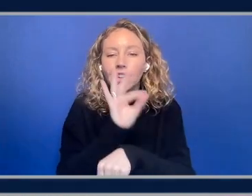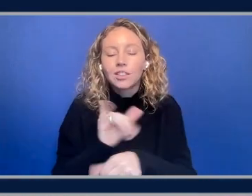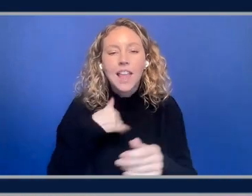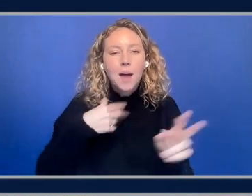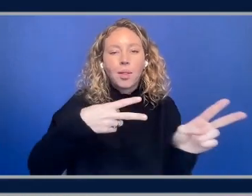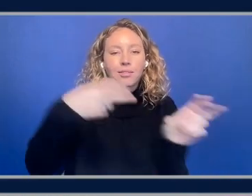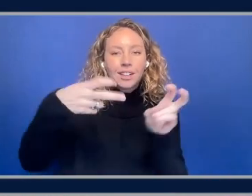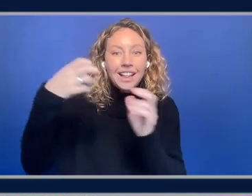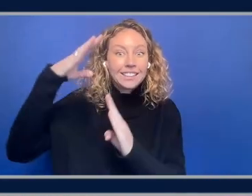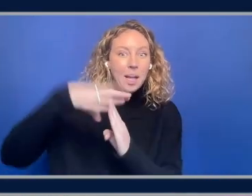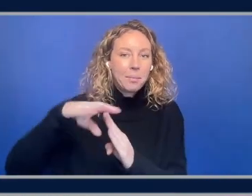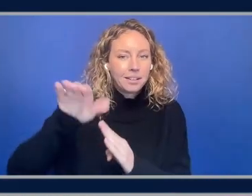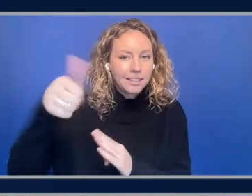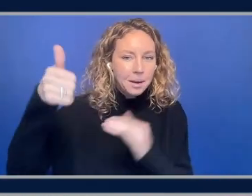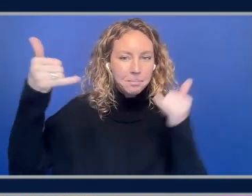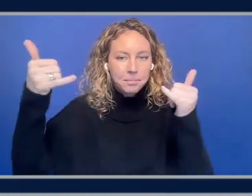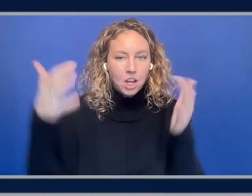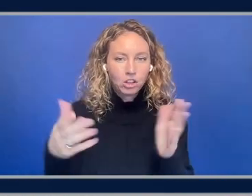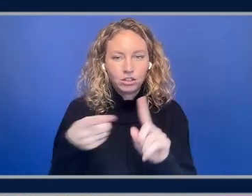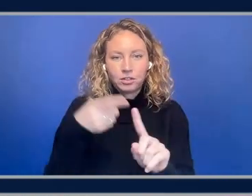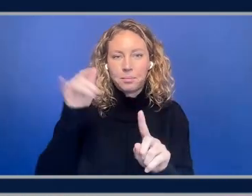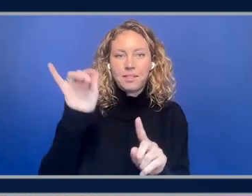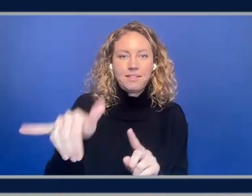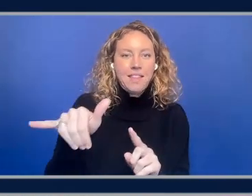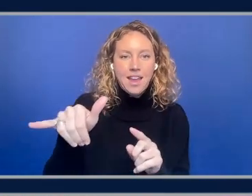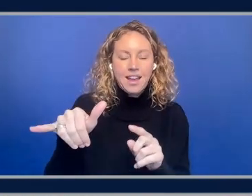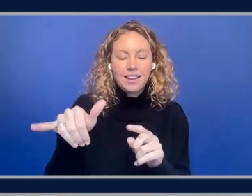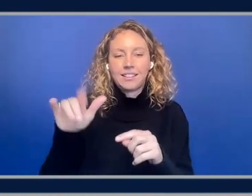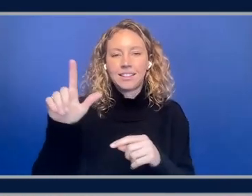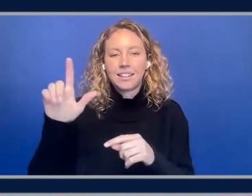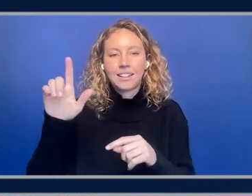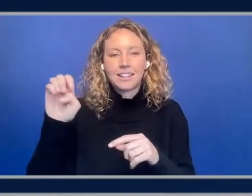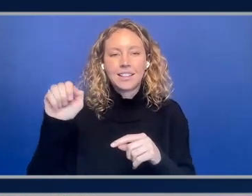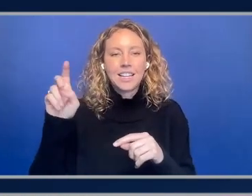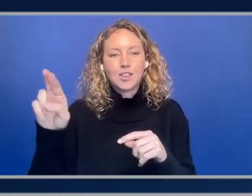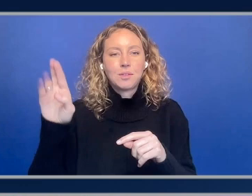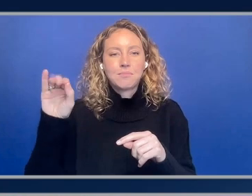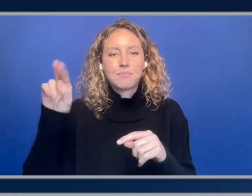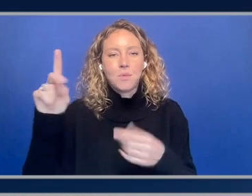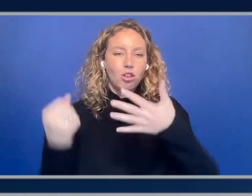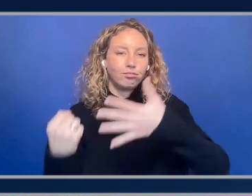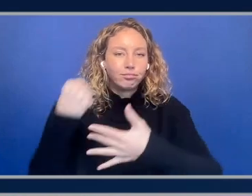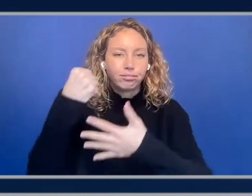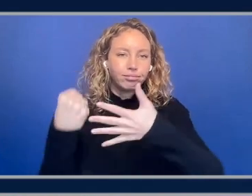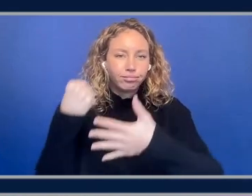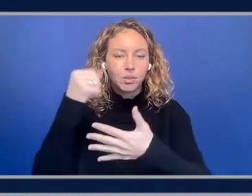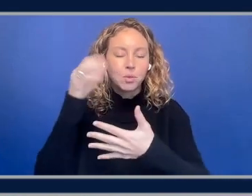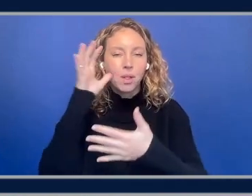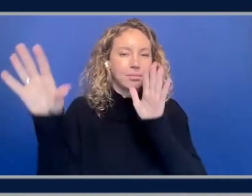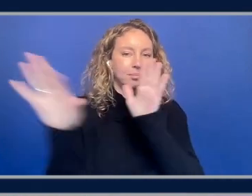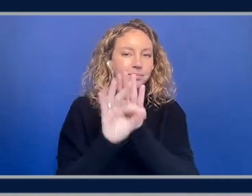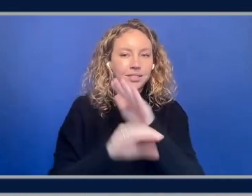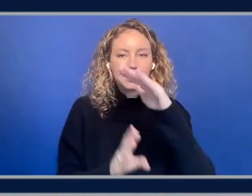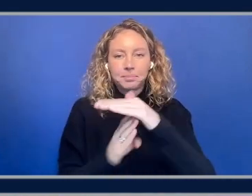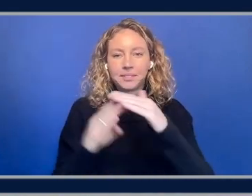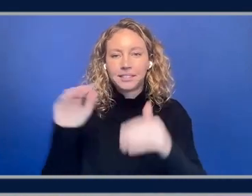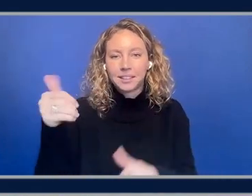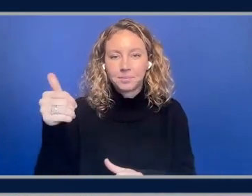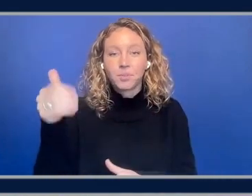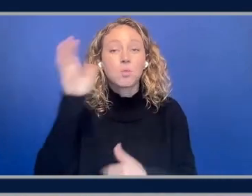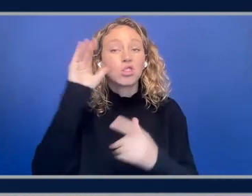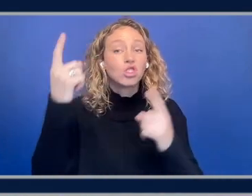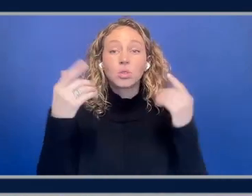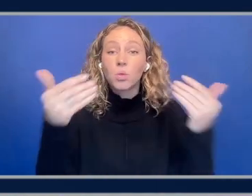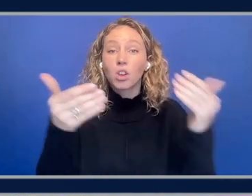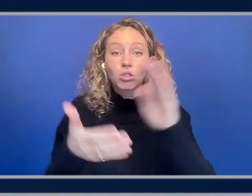10 players Okay. from that key leaderboard. And then I think let's just run it, right, to